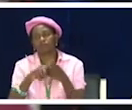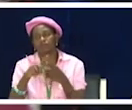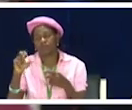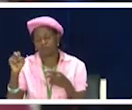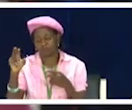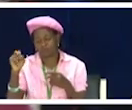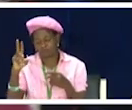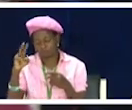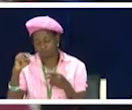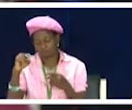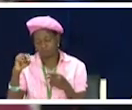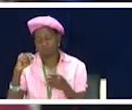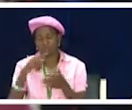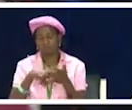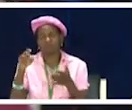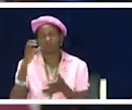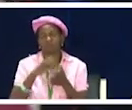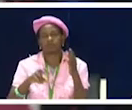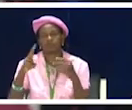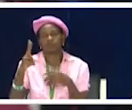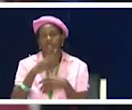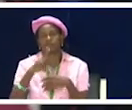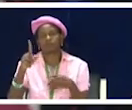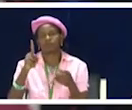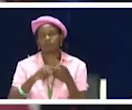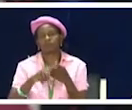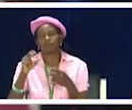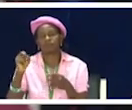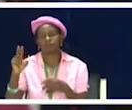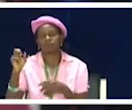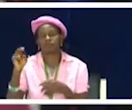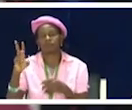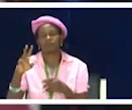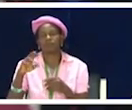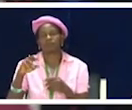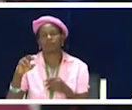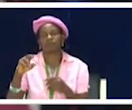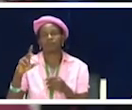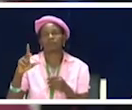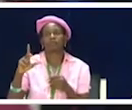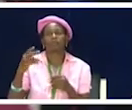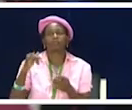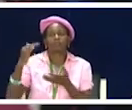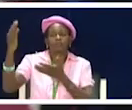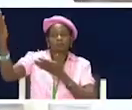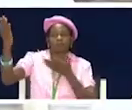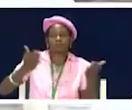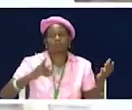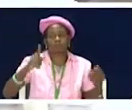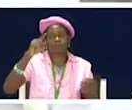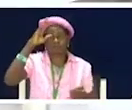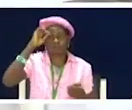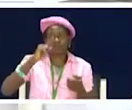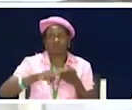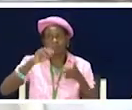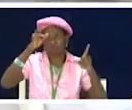12, Mark 2 from verse 1 to 12, they brought a man to him.